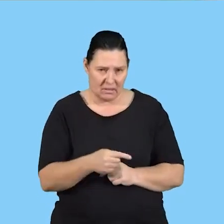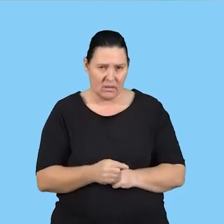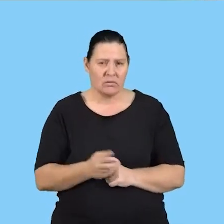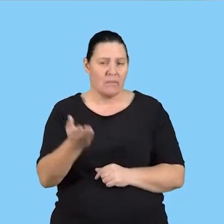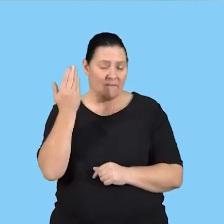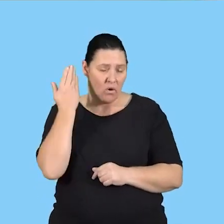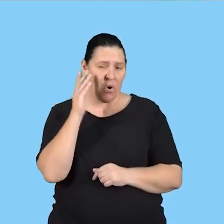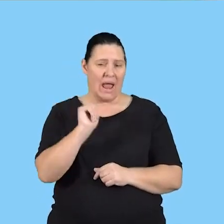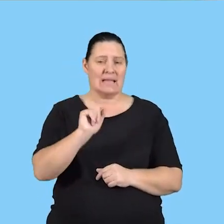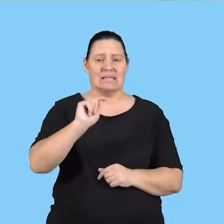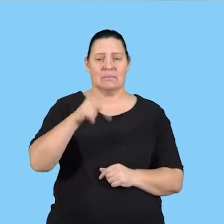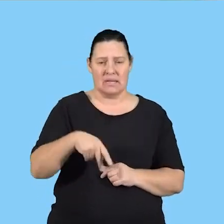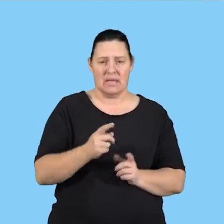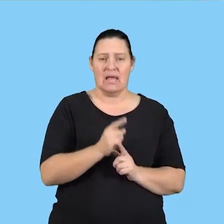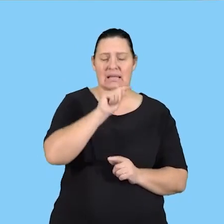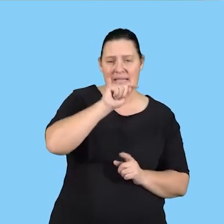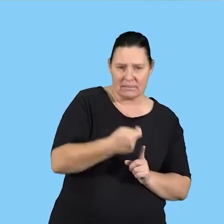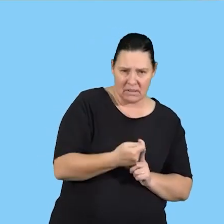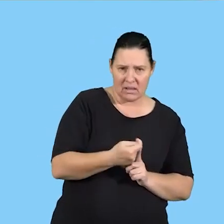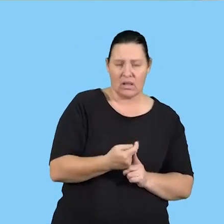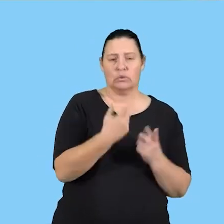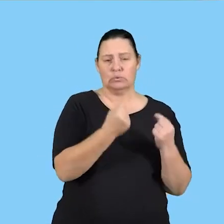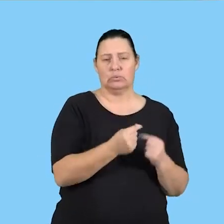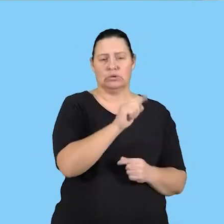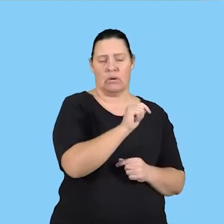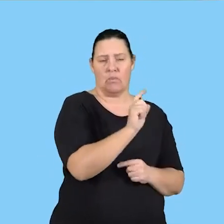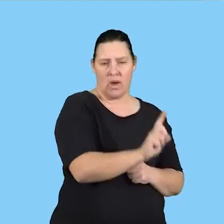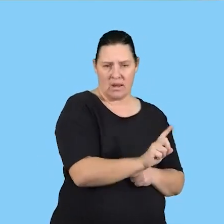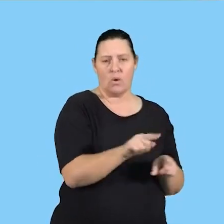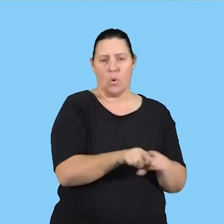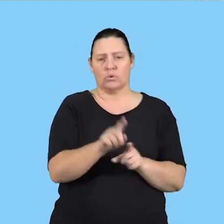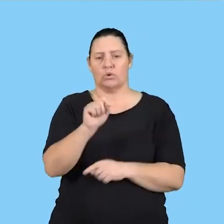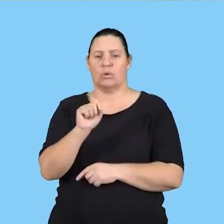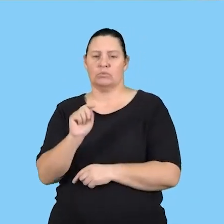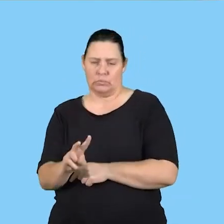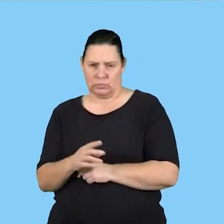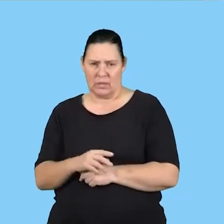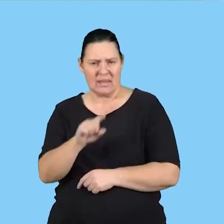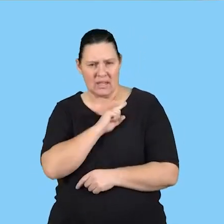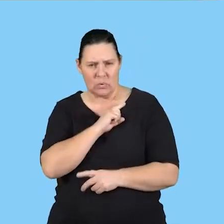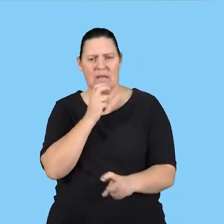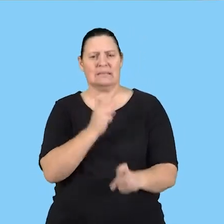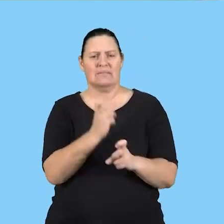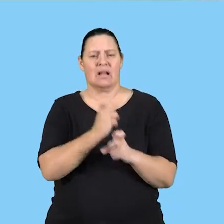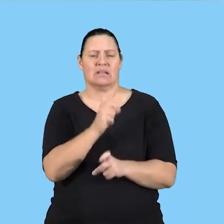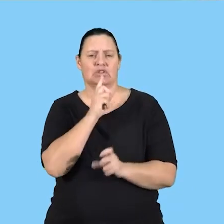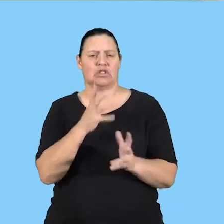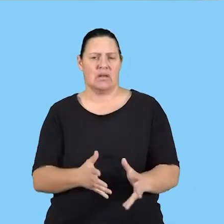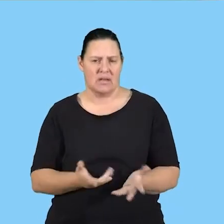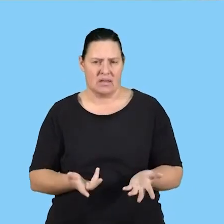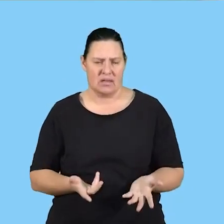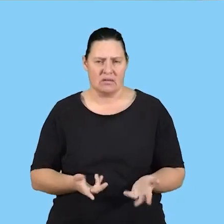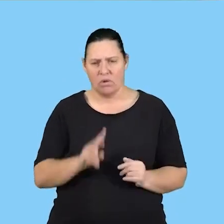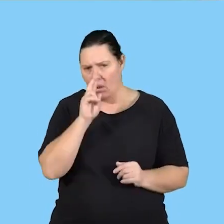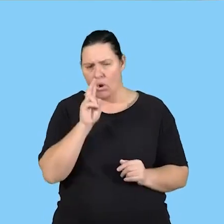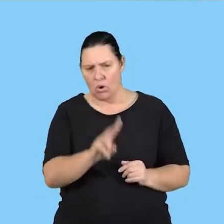previous ATP, we had decimals being done in term 1 and also in term 2, which made it difficult for teachers because it